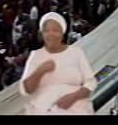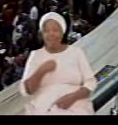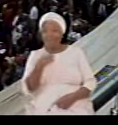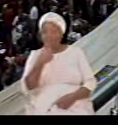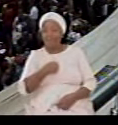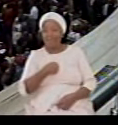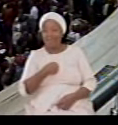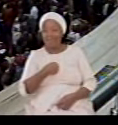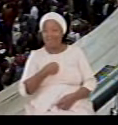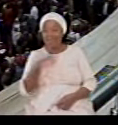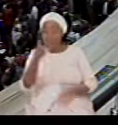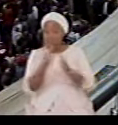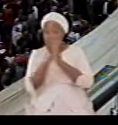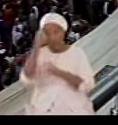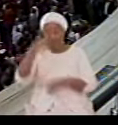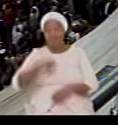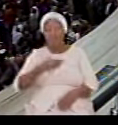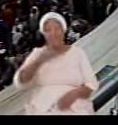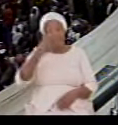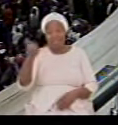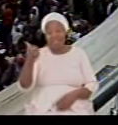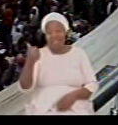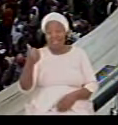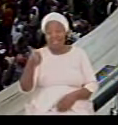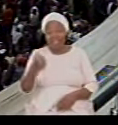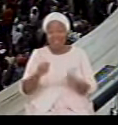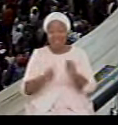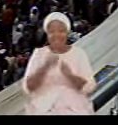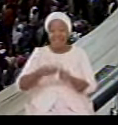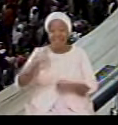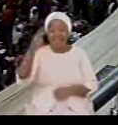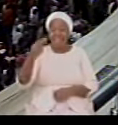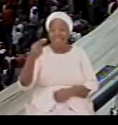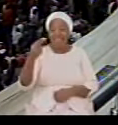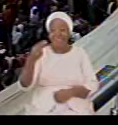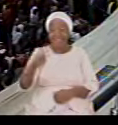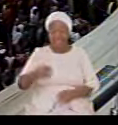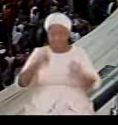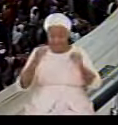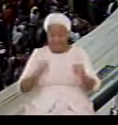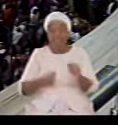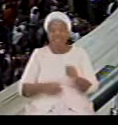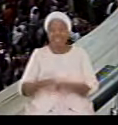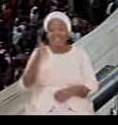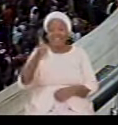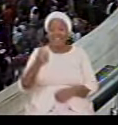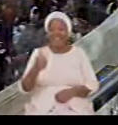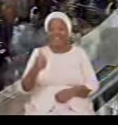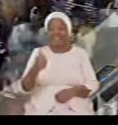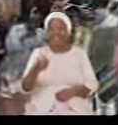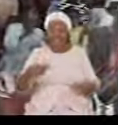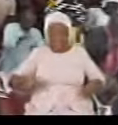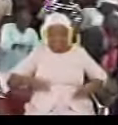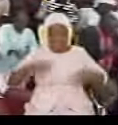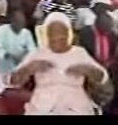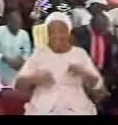You pray for me better, higher, stronger,